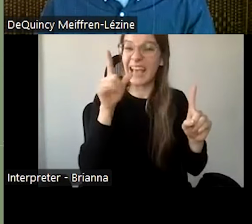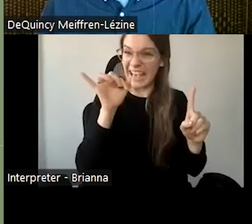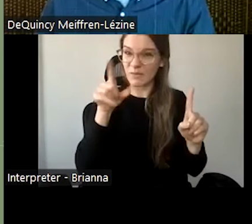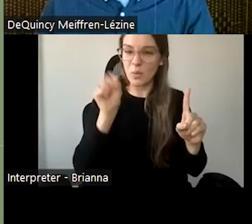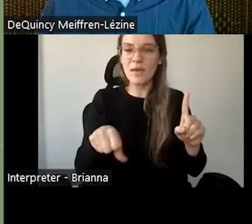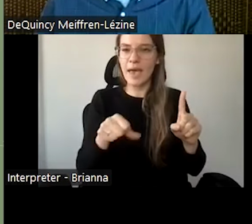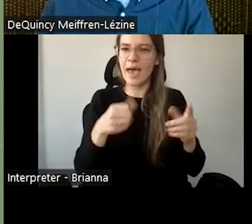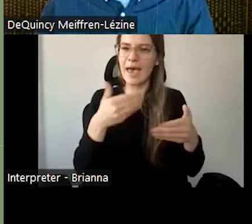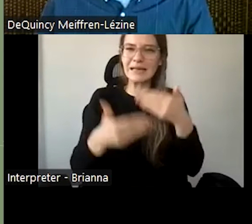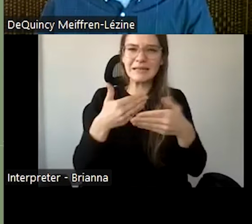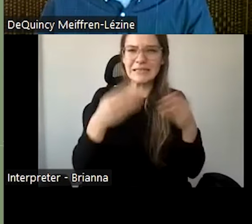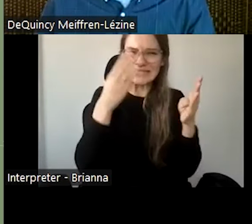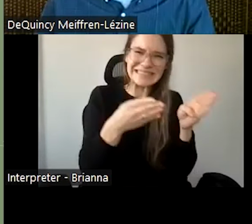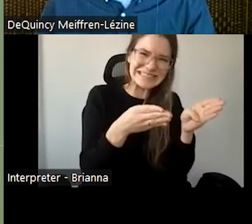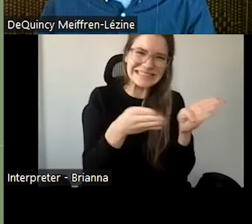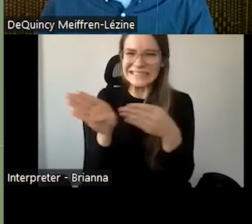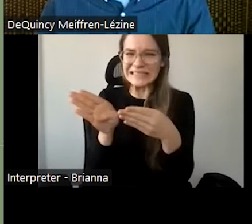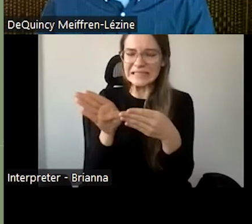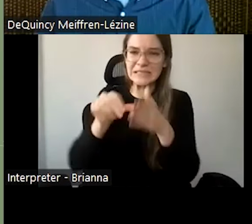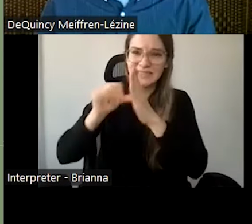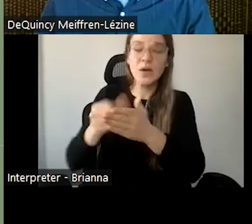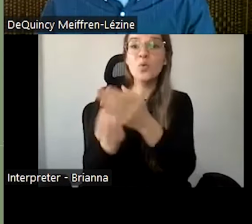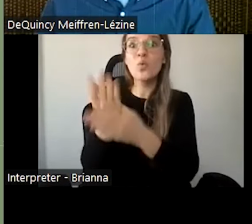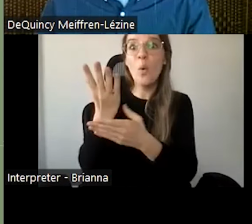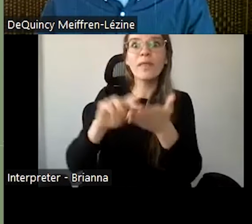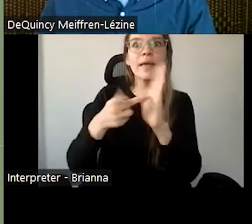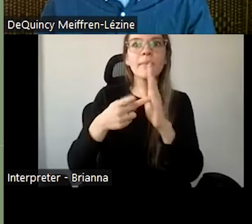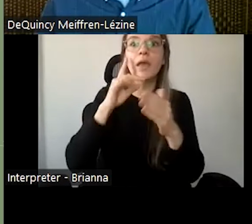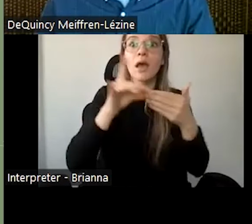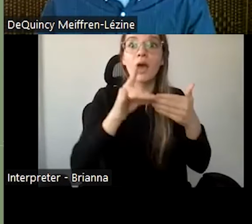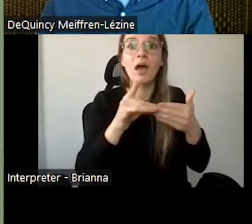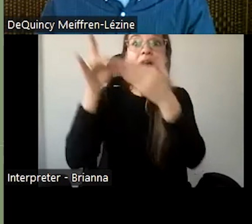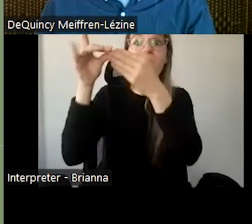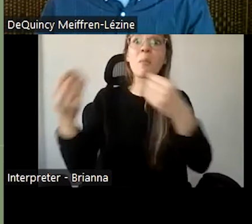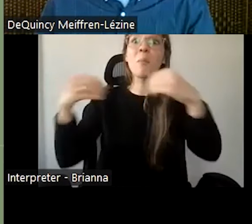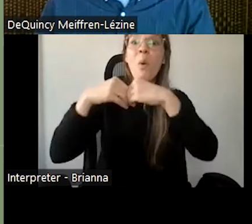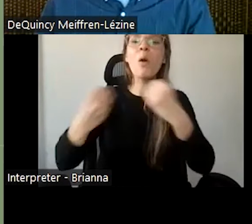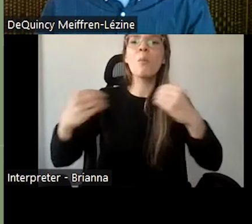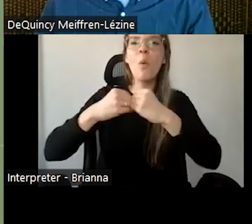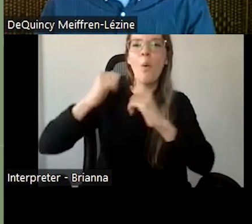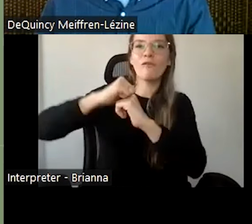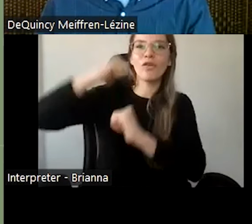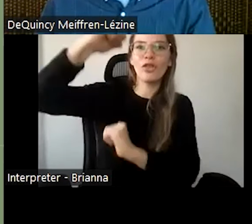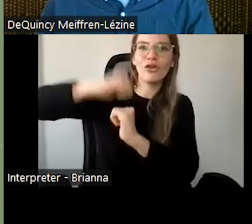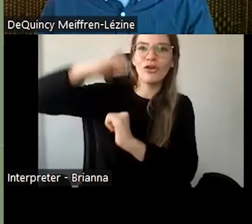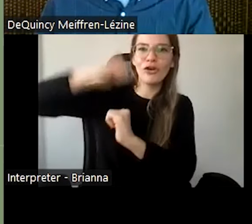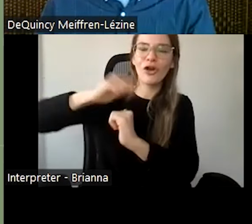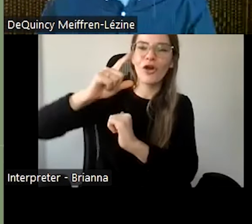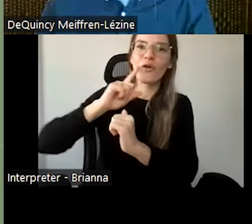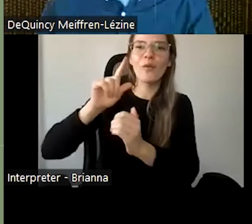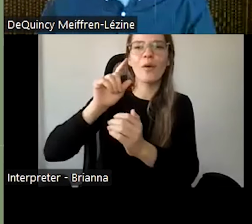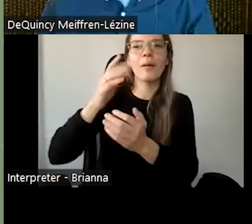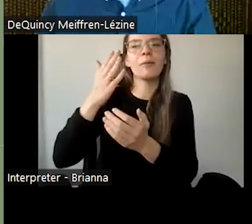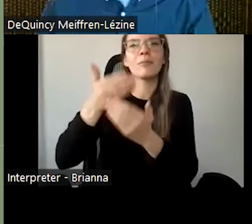them into a growth situation, then there's even further that they have to drop before they are at that